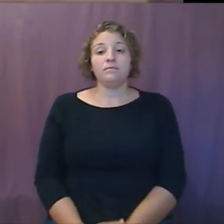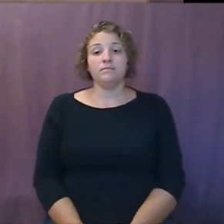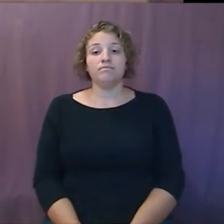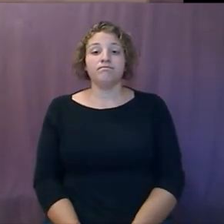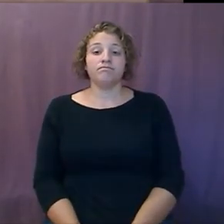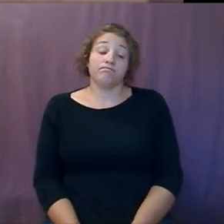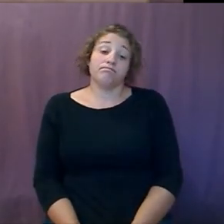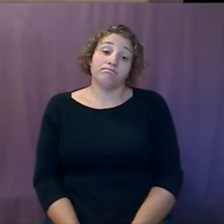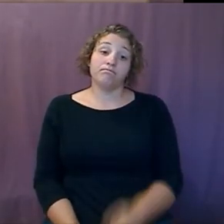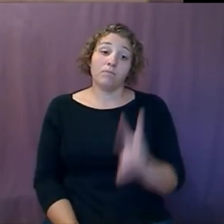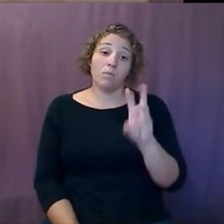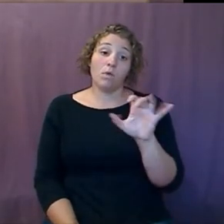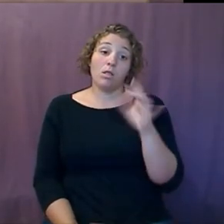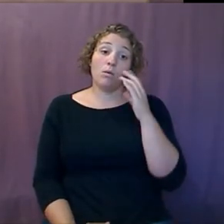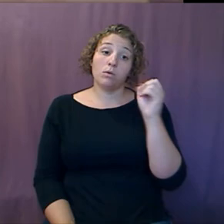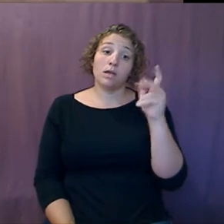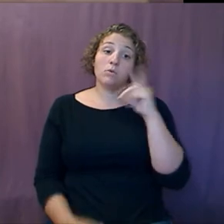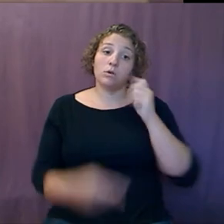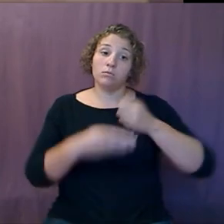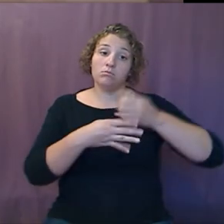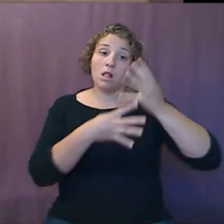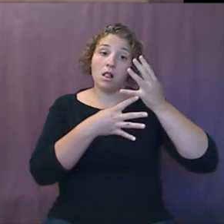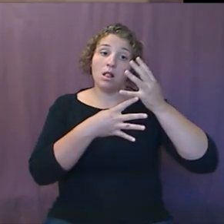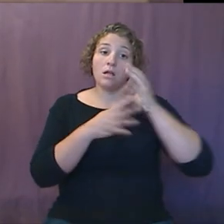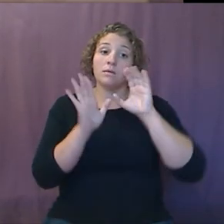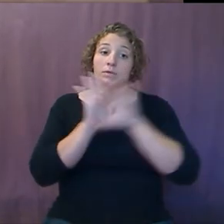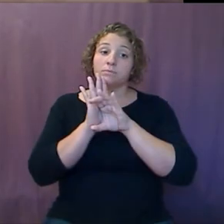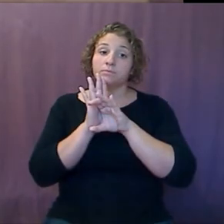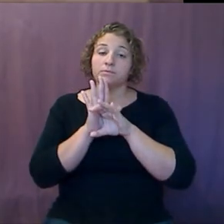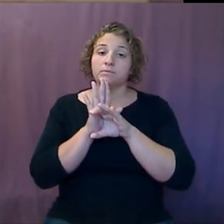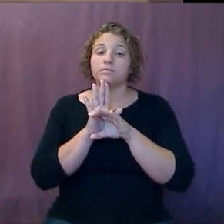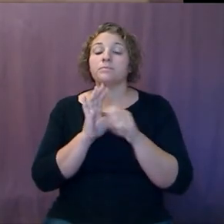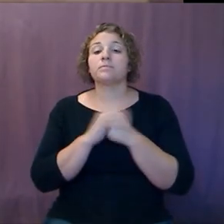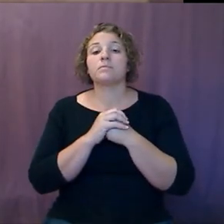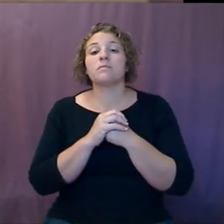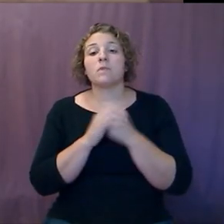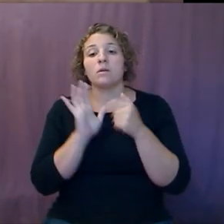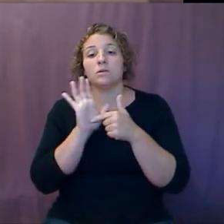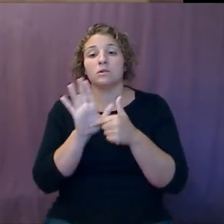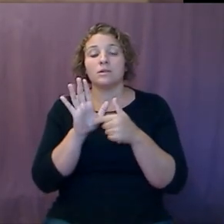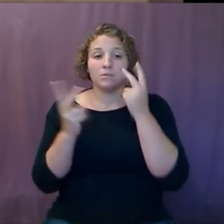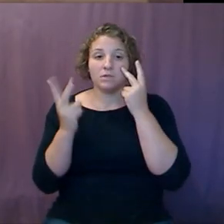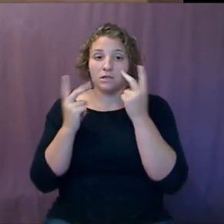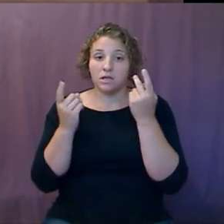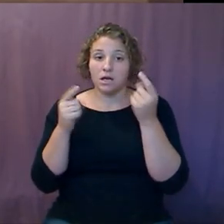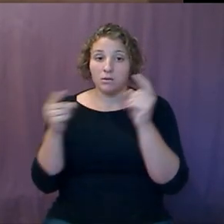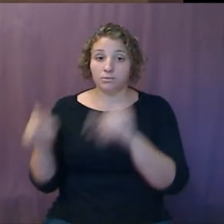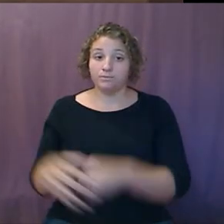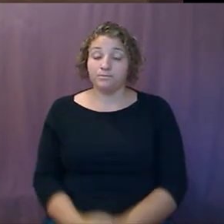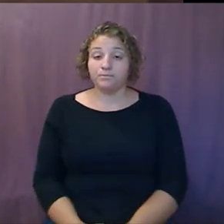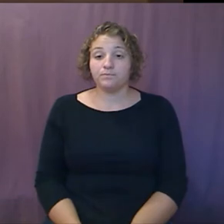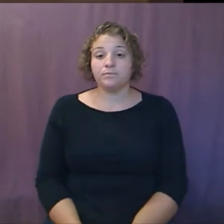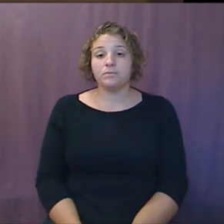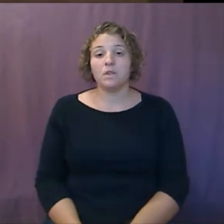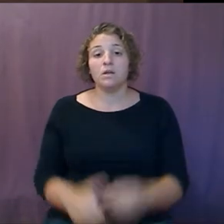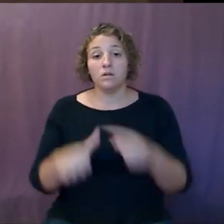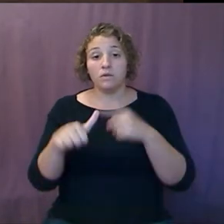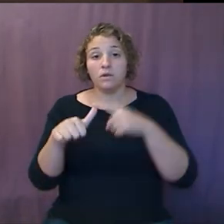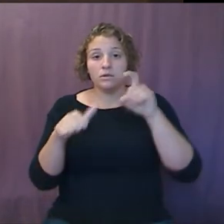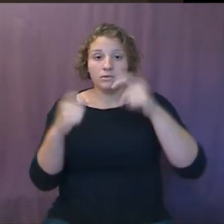well okay Monica let's show some slides I'll give you some things that are out there the first thing we have to consider is the idea